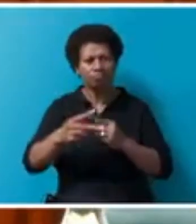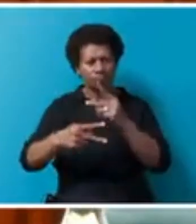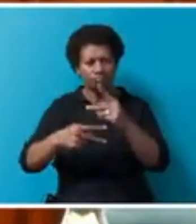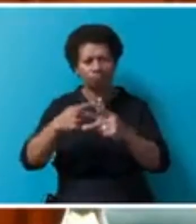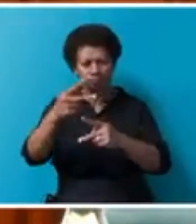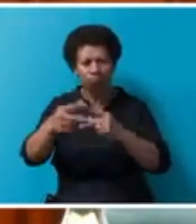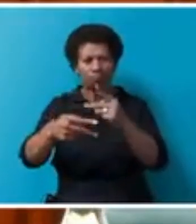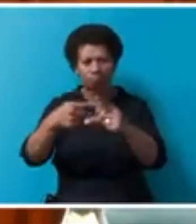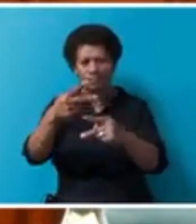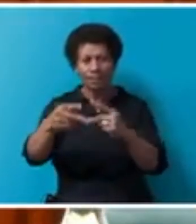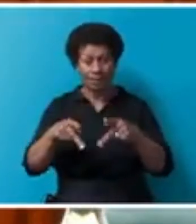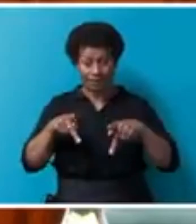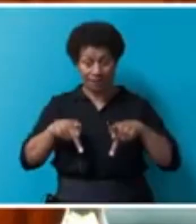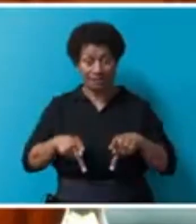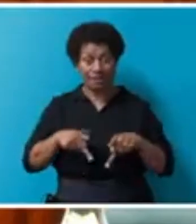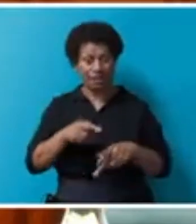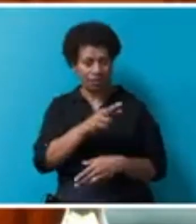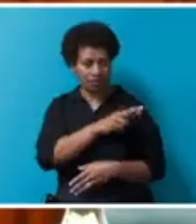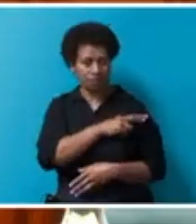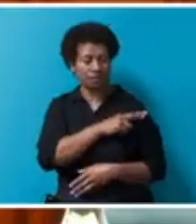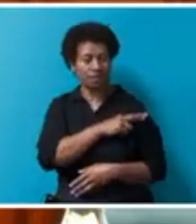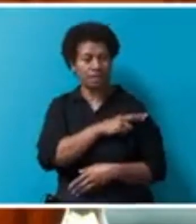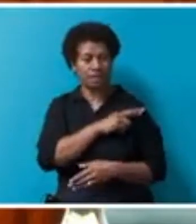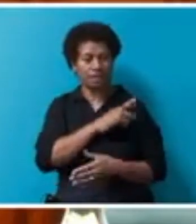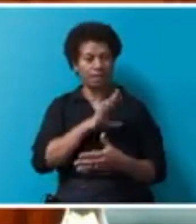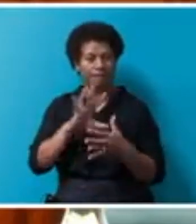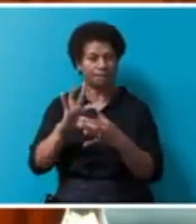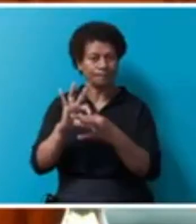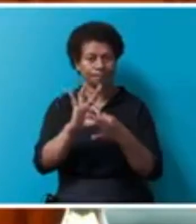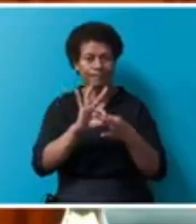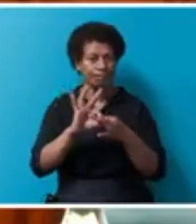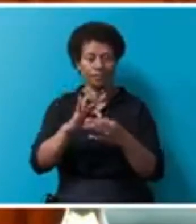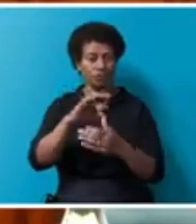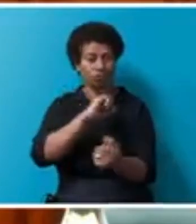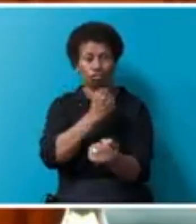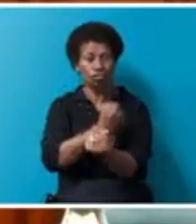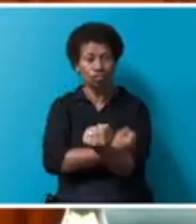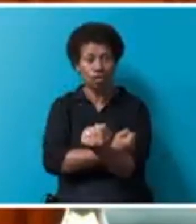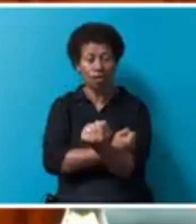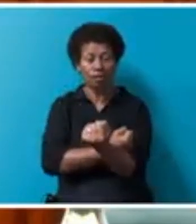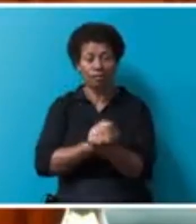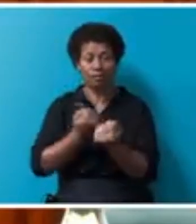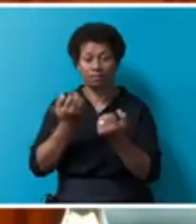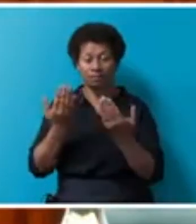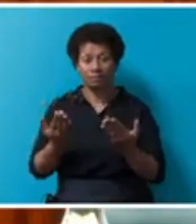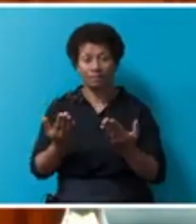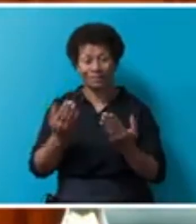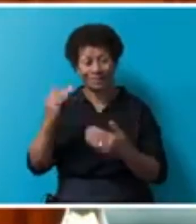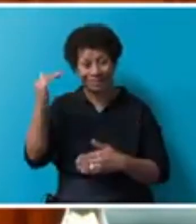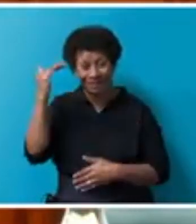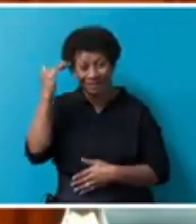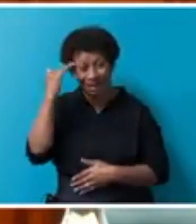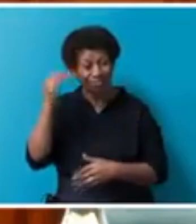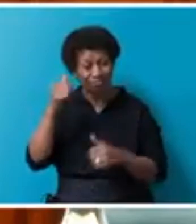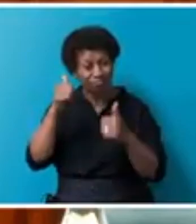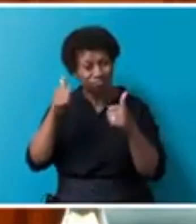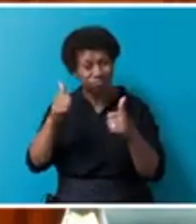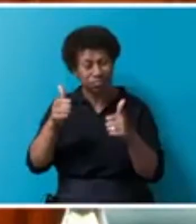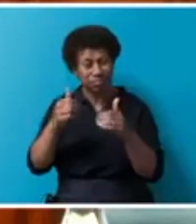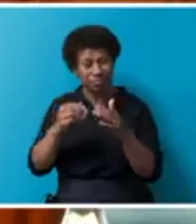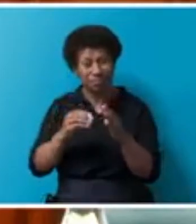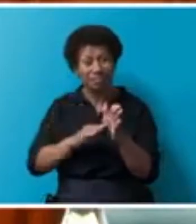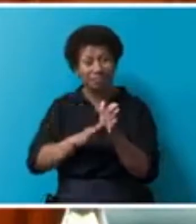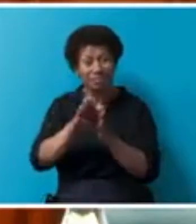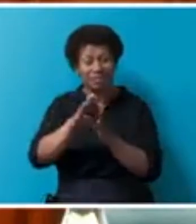fiscal responsibility. Strong institutions, sound financial management, and inclusive policy making are the keys to